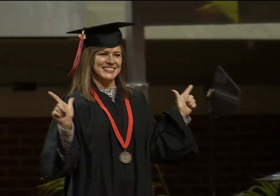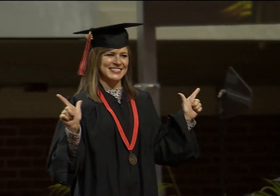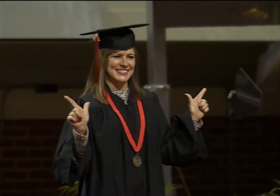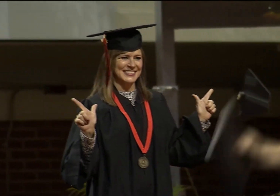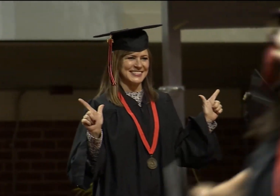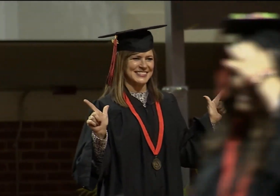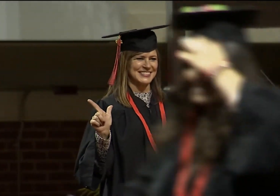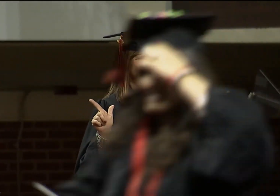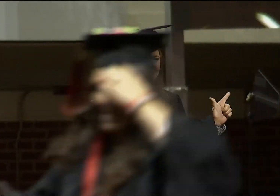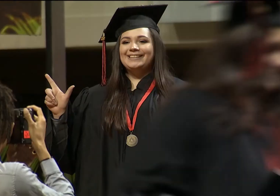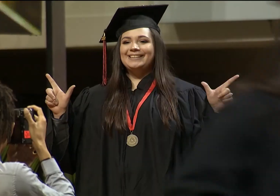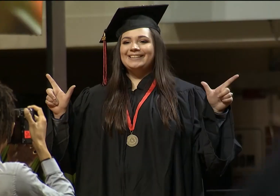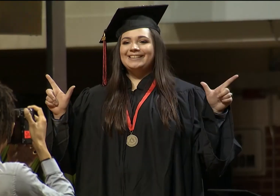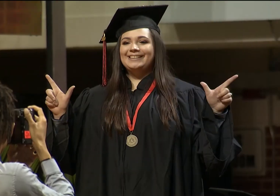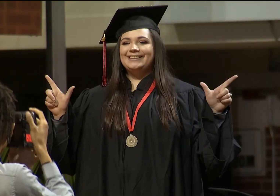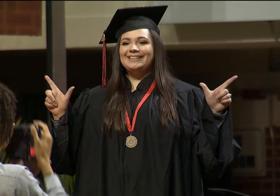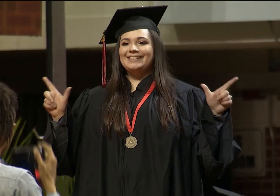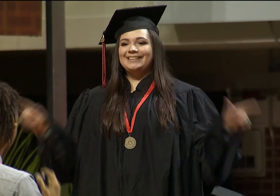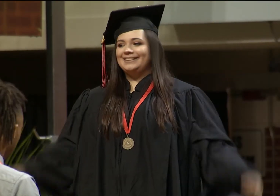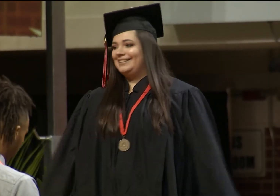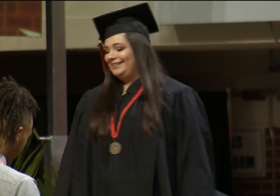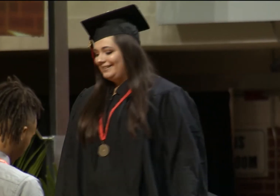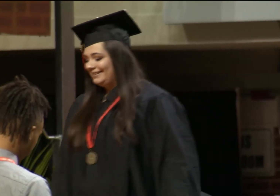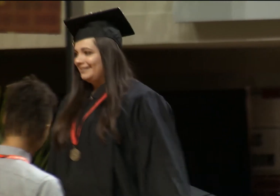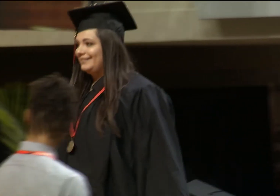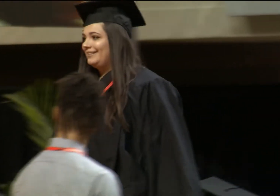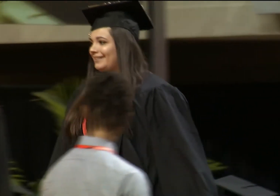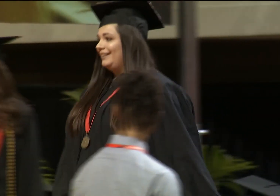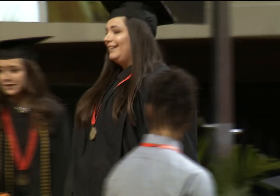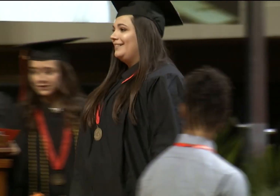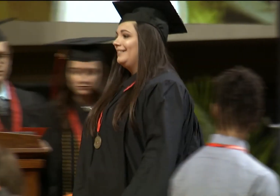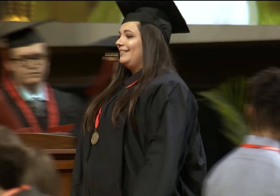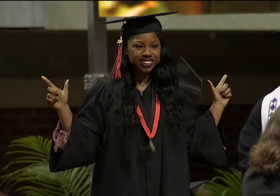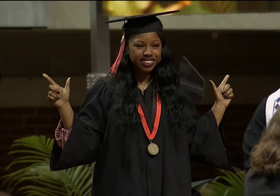Shannon Perutchley. Isabel Ranieri.